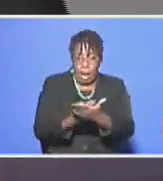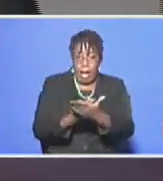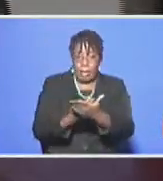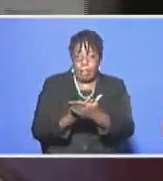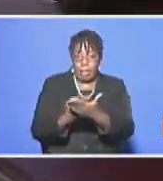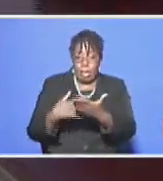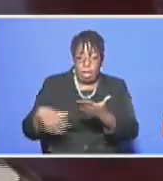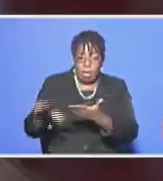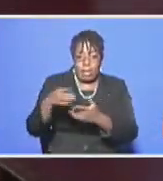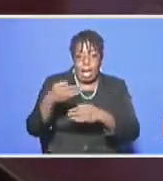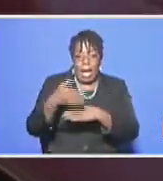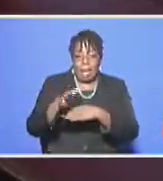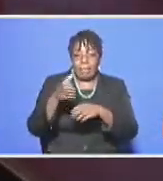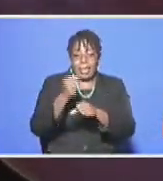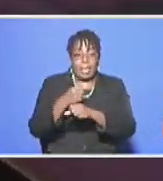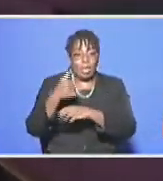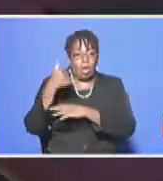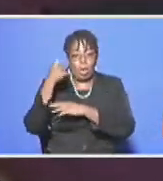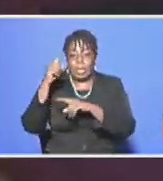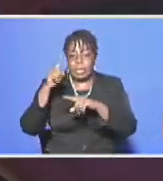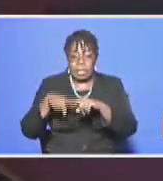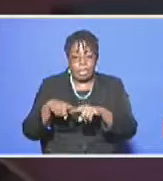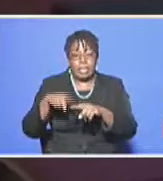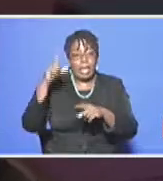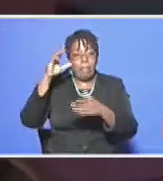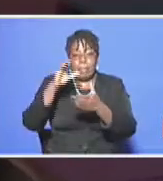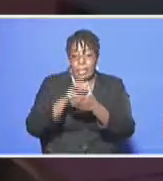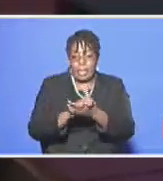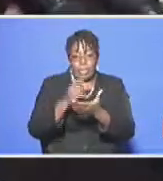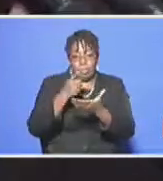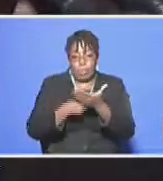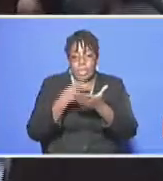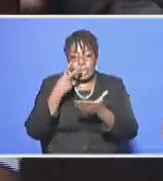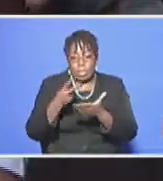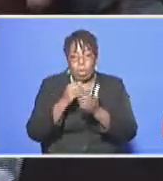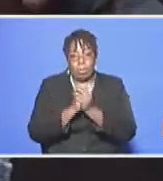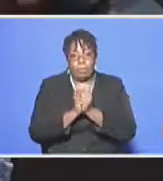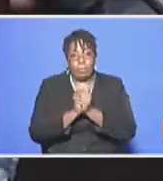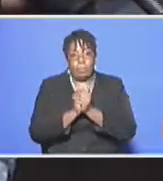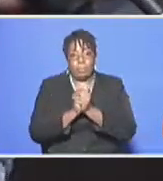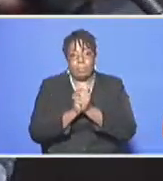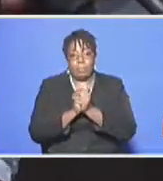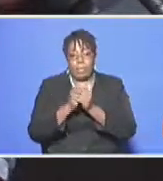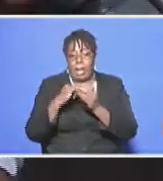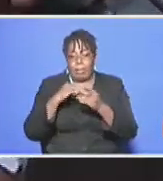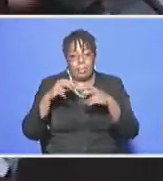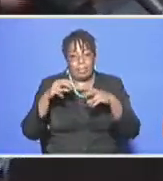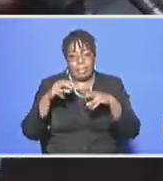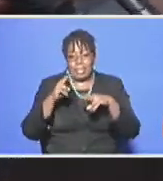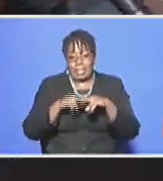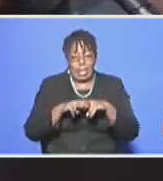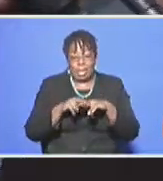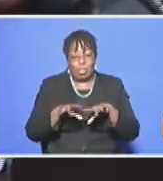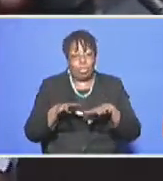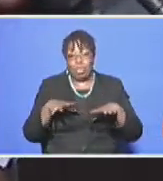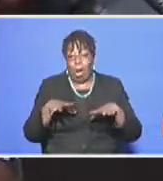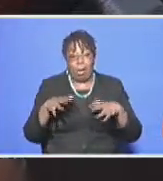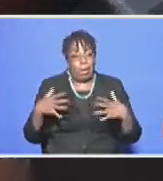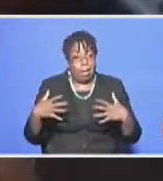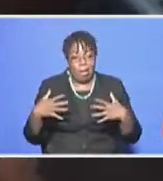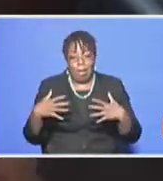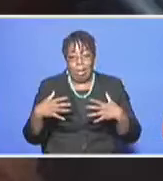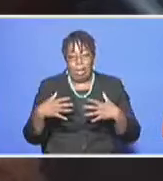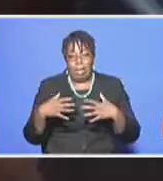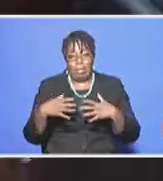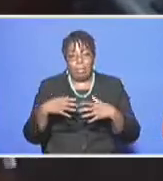after receiving a troubling call, he could not believe what he was seeing. He was still getting shocked. The body was still getting shocked.